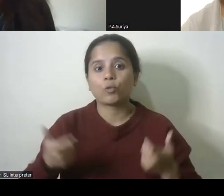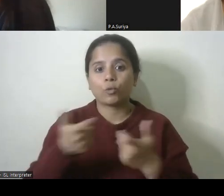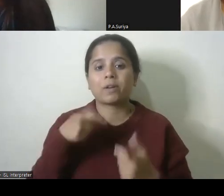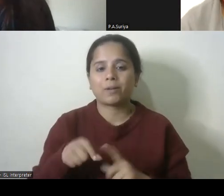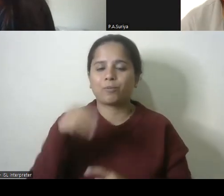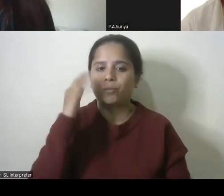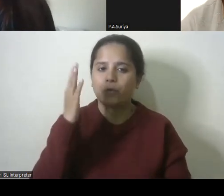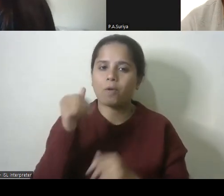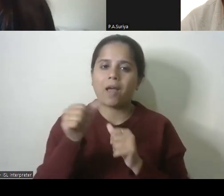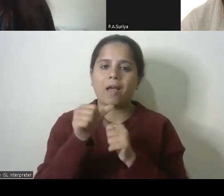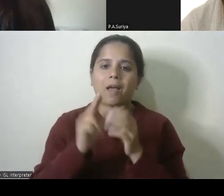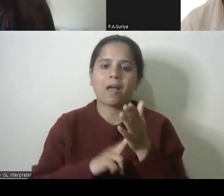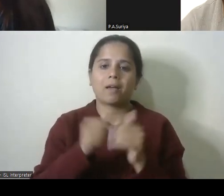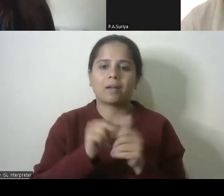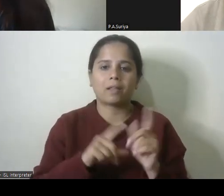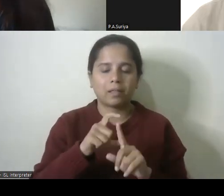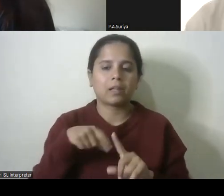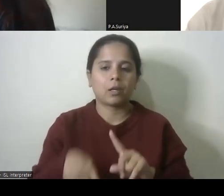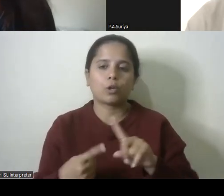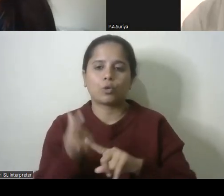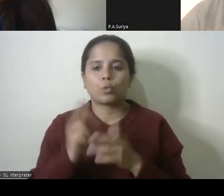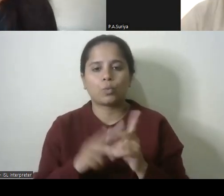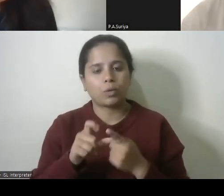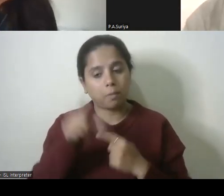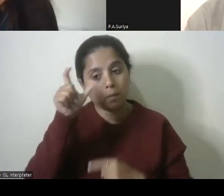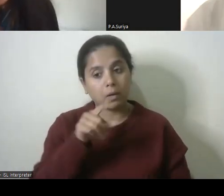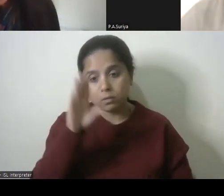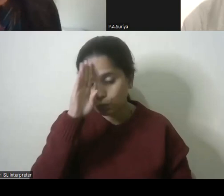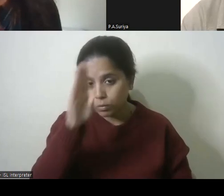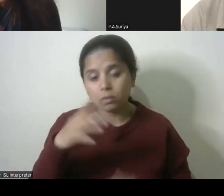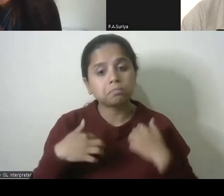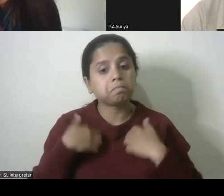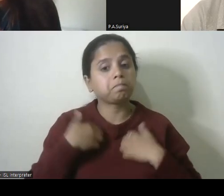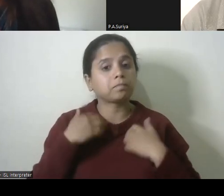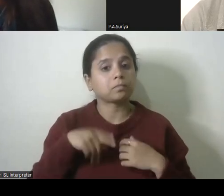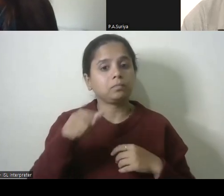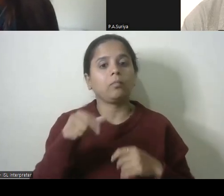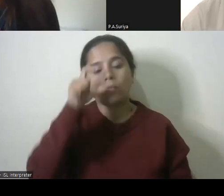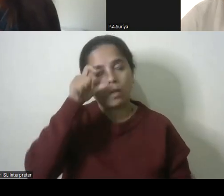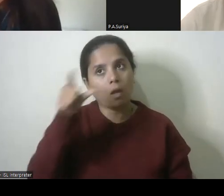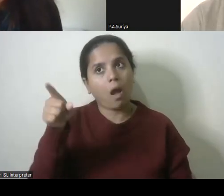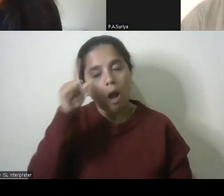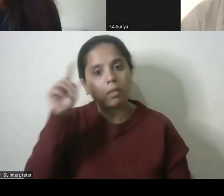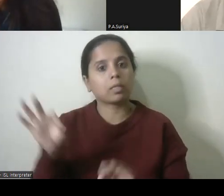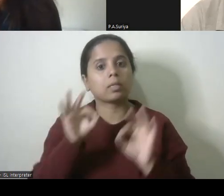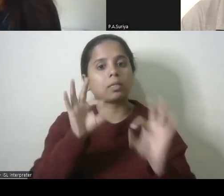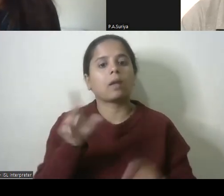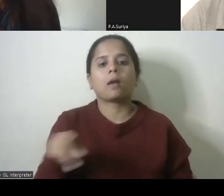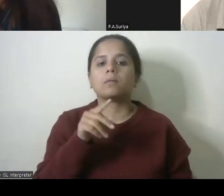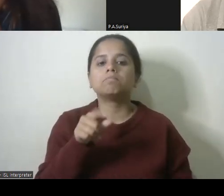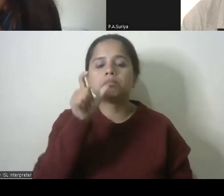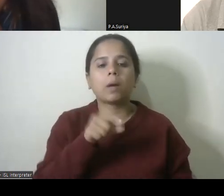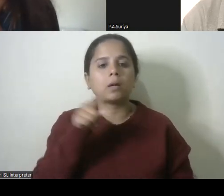Professor Anand Deltumde. And he was directly addressing Dr. Ambedkar's thoughts and their relevance for